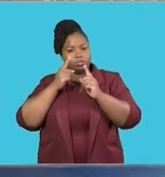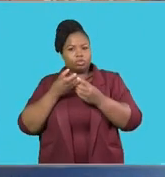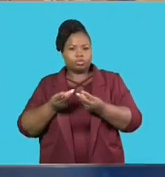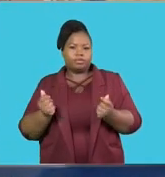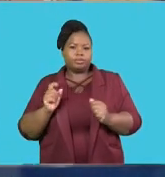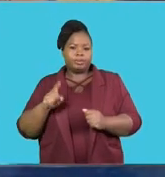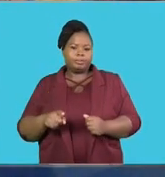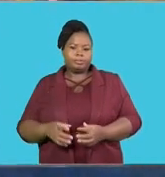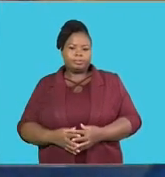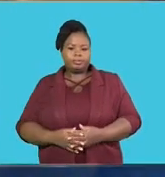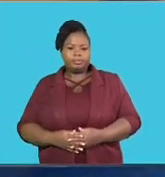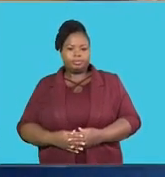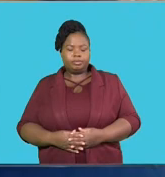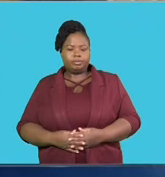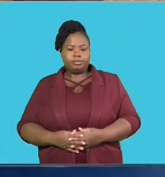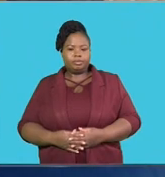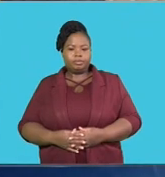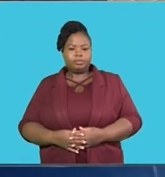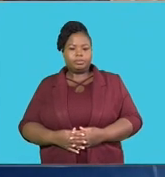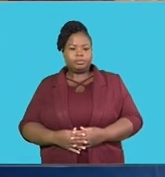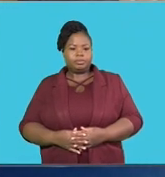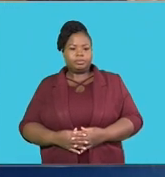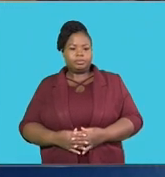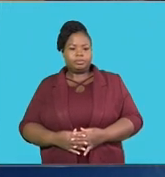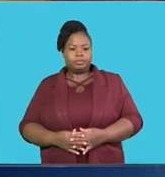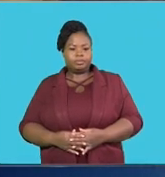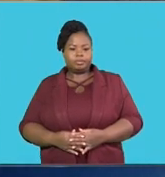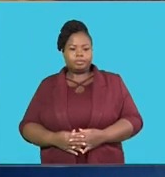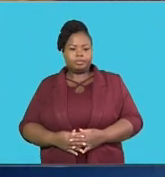Ditabeng tsa Soweto TV ke manini morolo ke le Terfontaine.